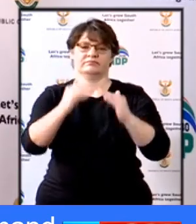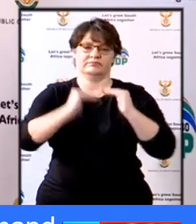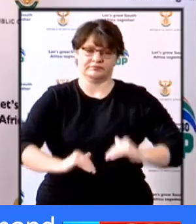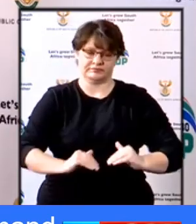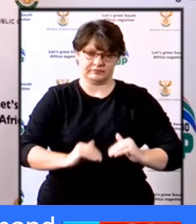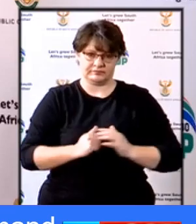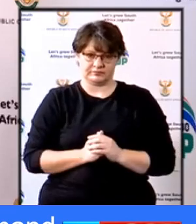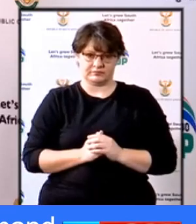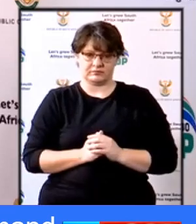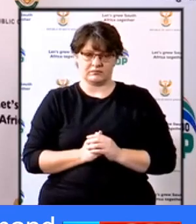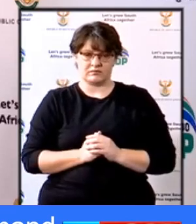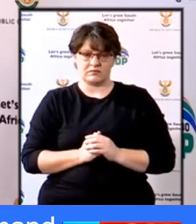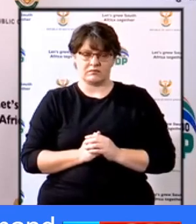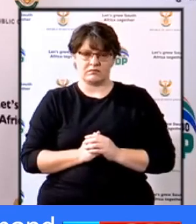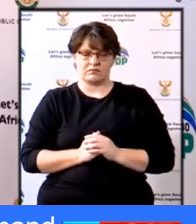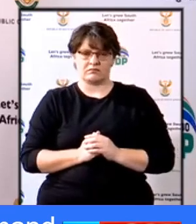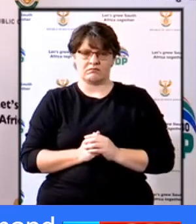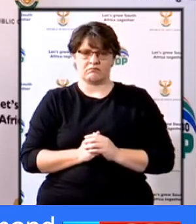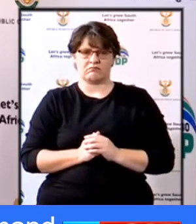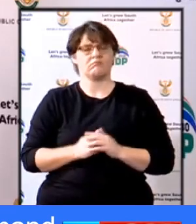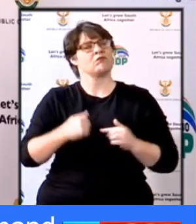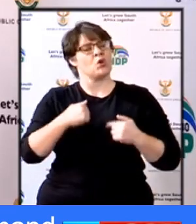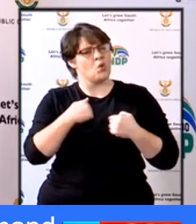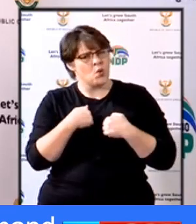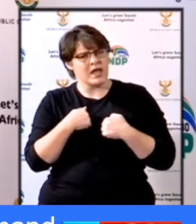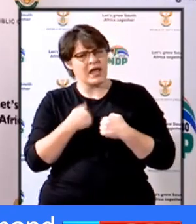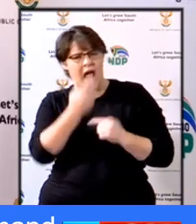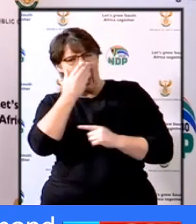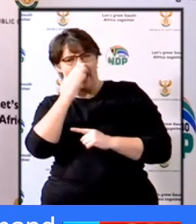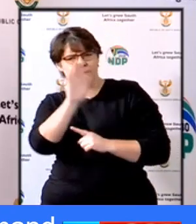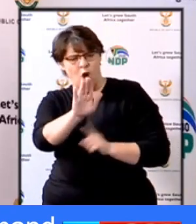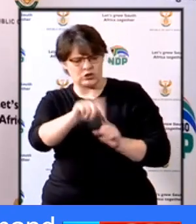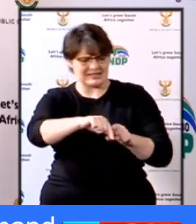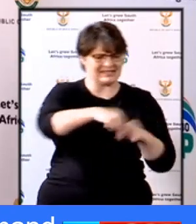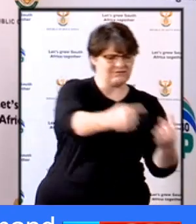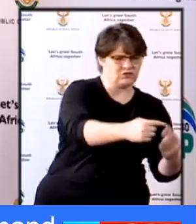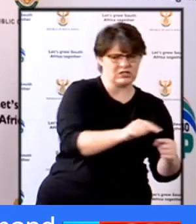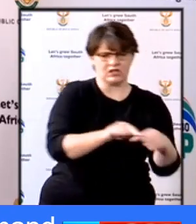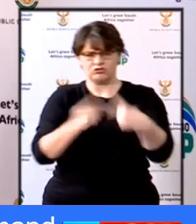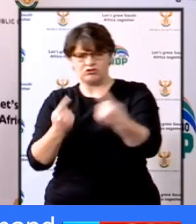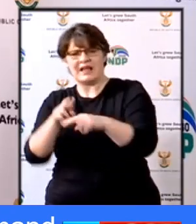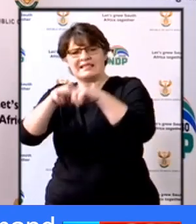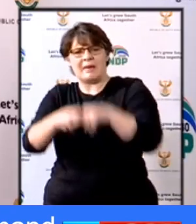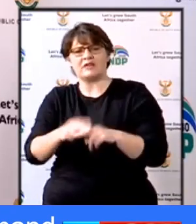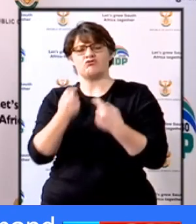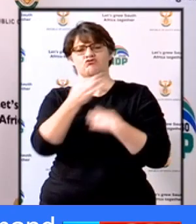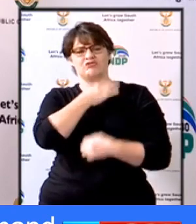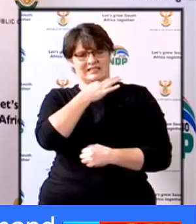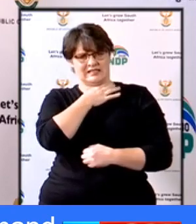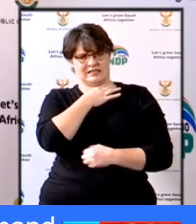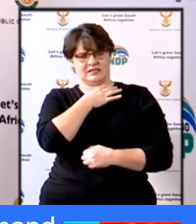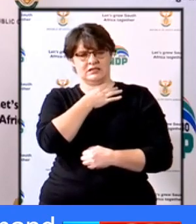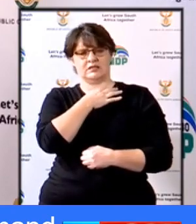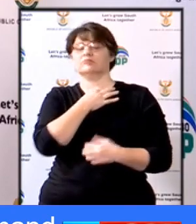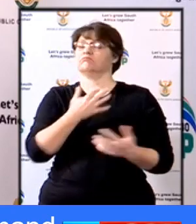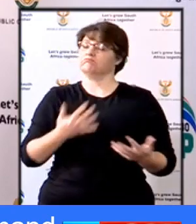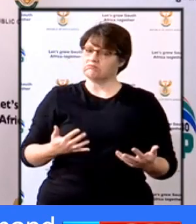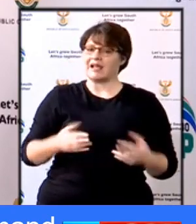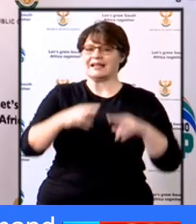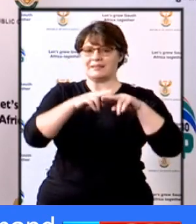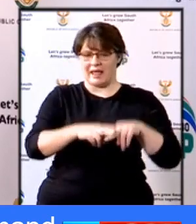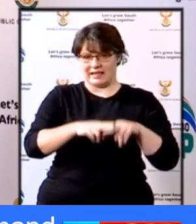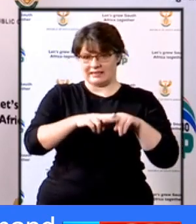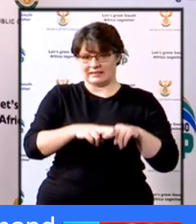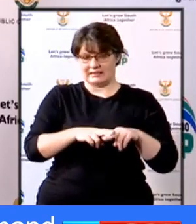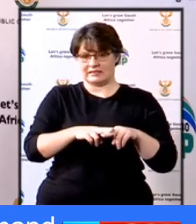In this regard, our differentiated approach and risk levels will be directed by the